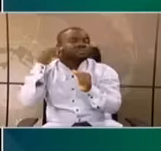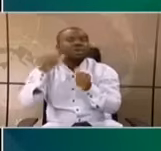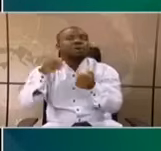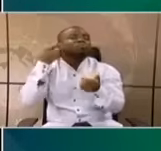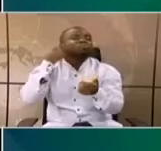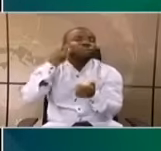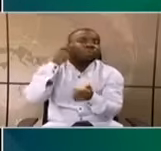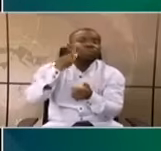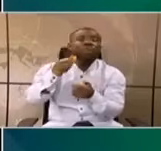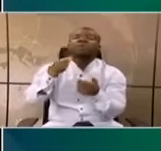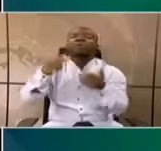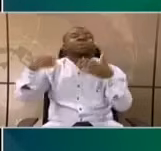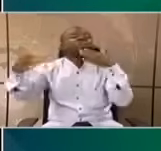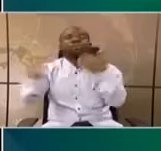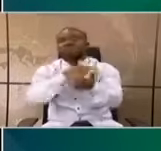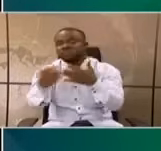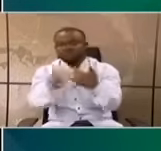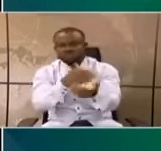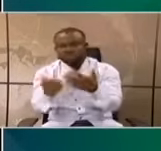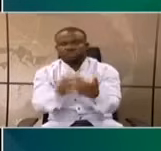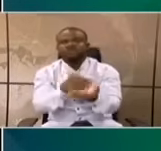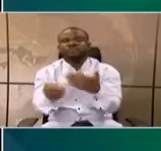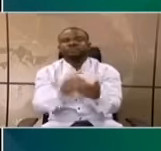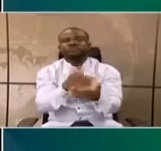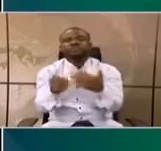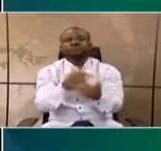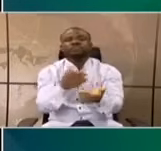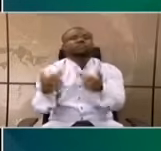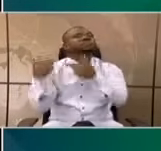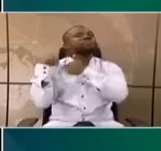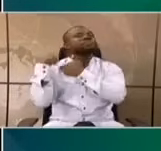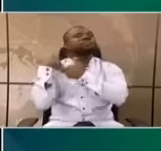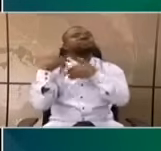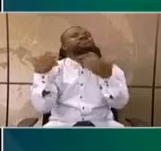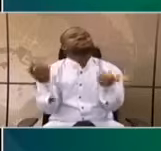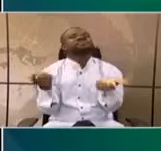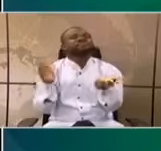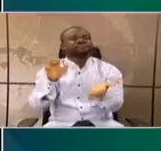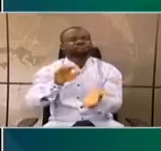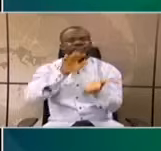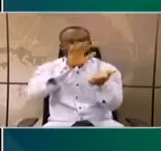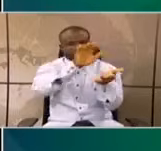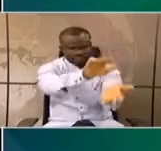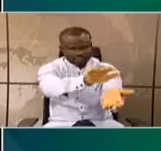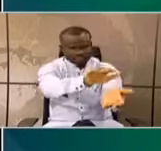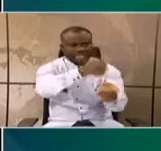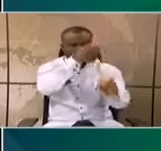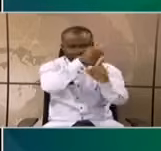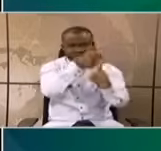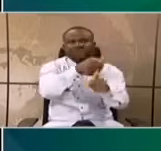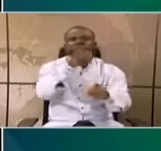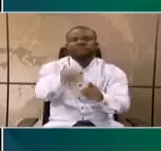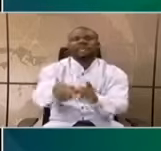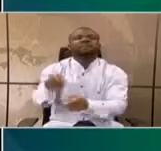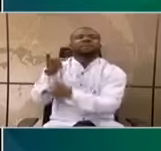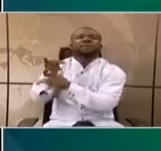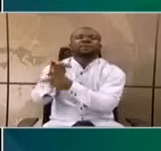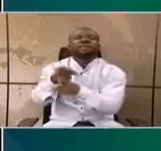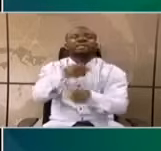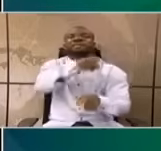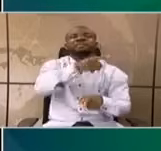beer, yet the ama or mampani, Ojai, sir, on chasso, and my aim,